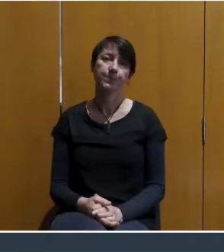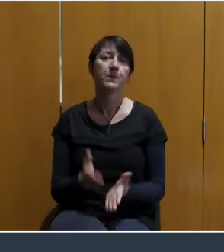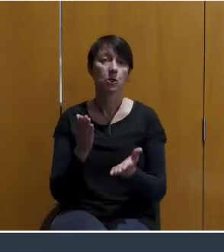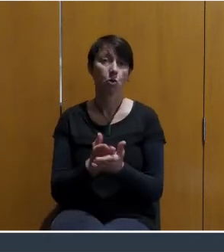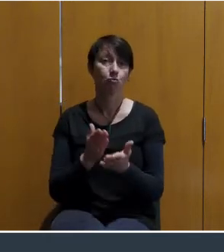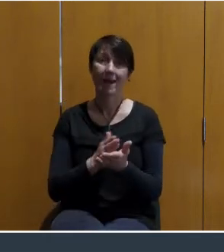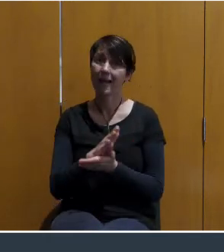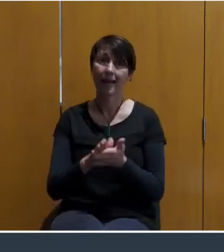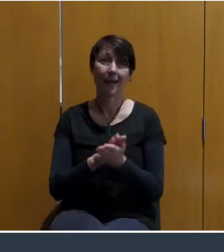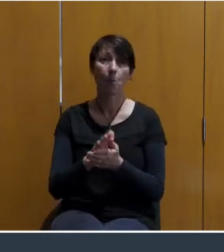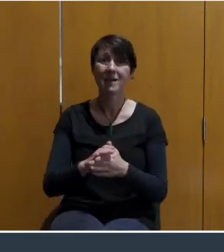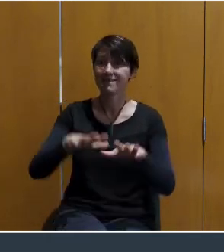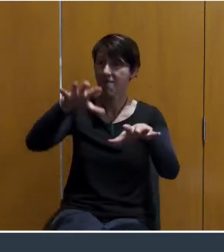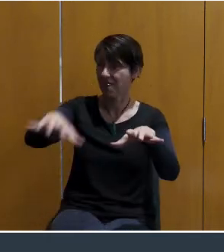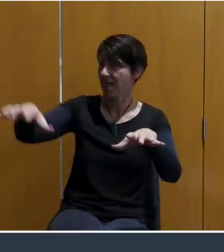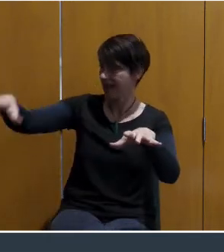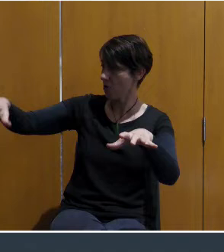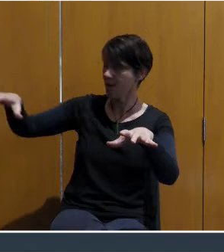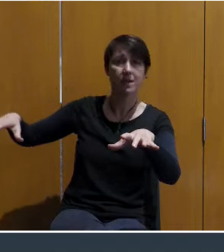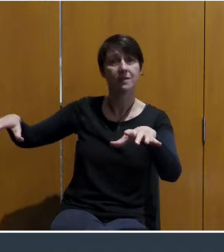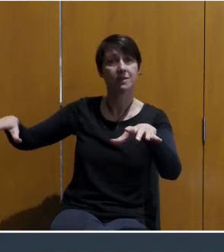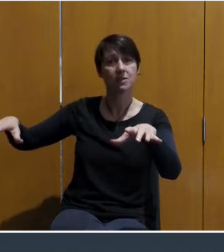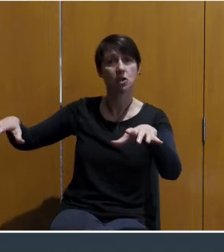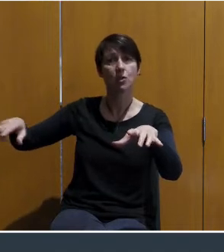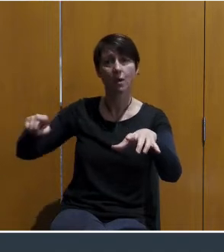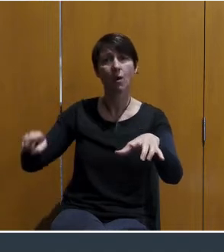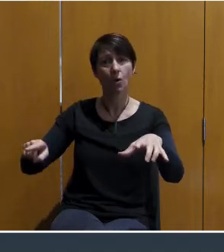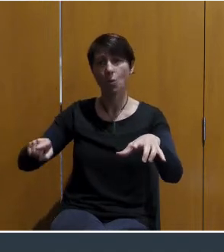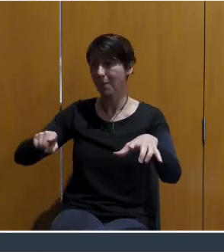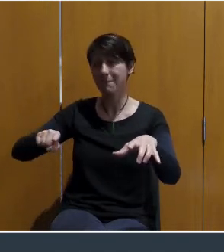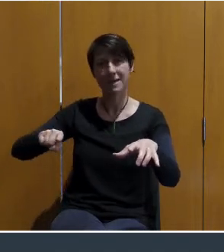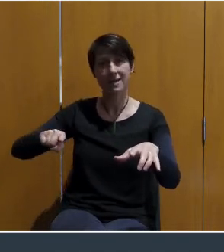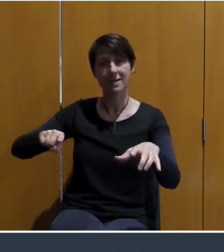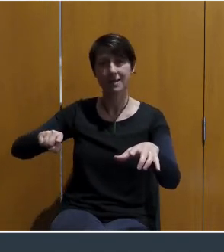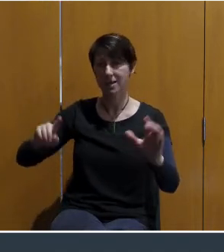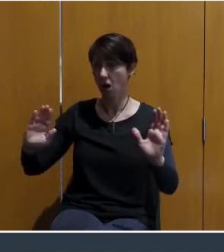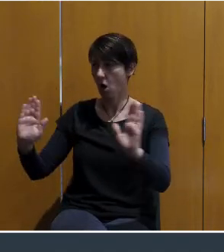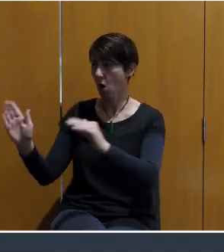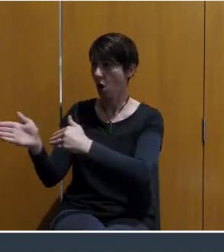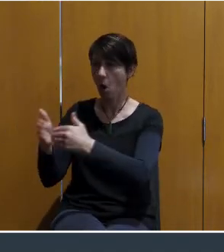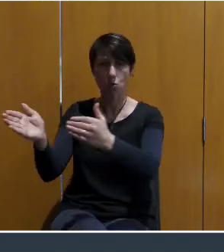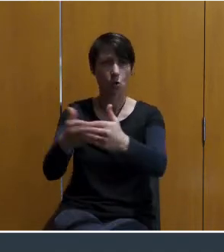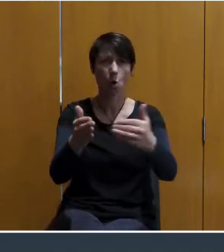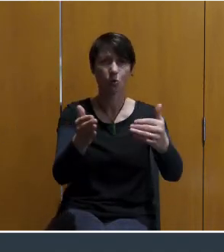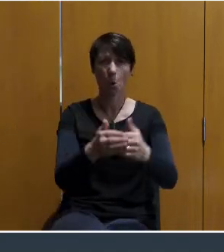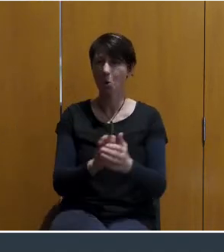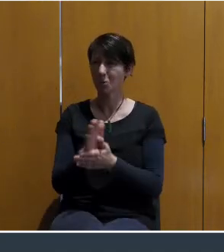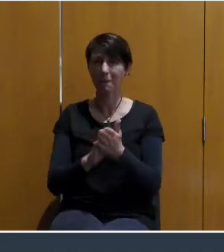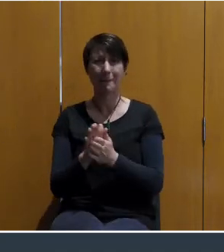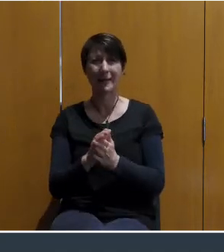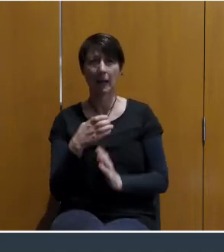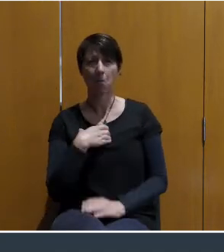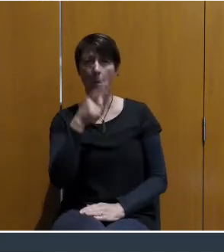of areas for these dogs and people that are in need of a quieter, less populated area,